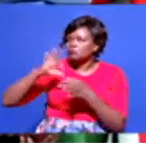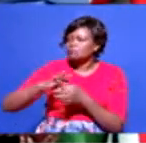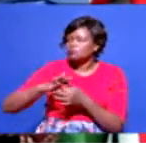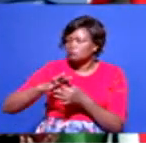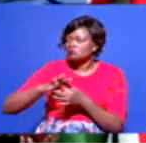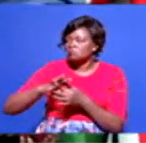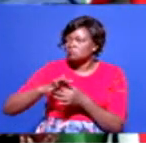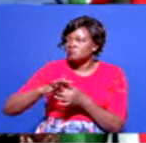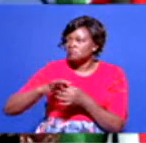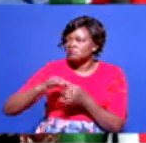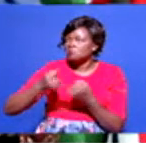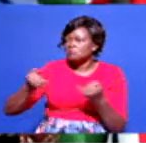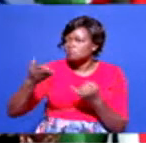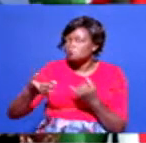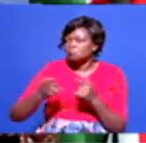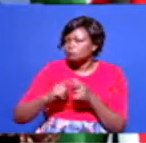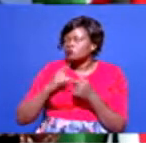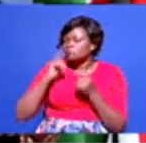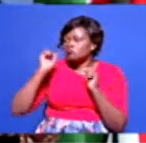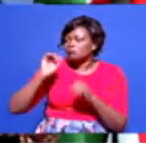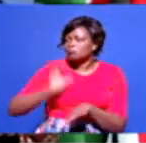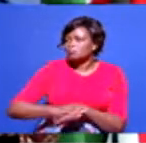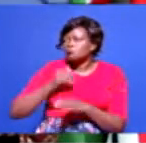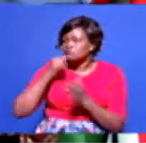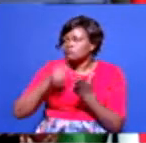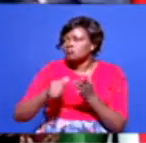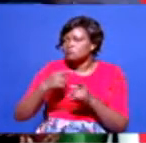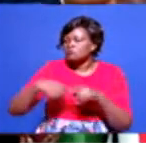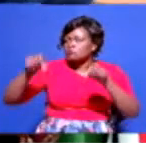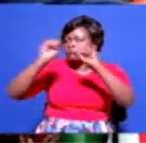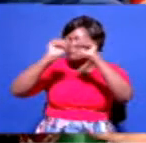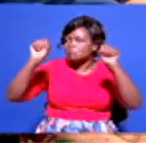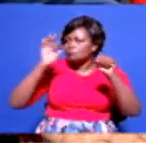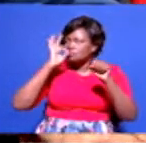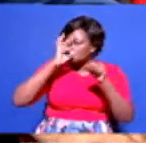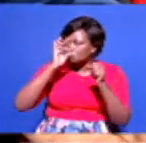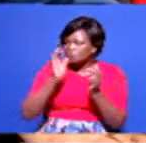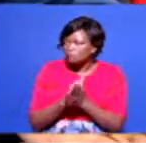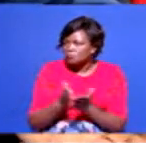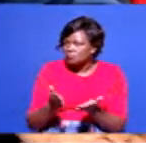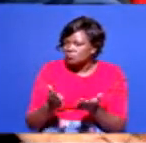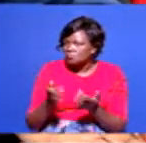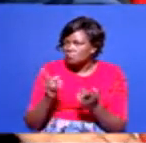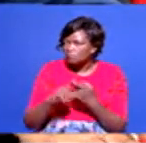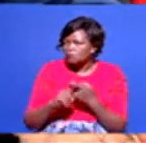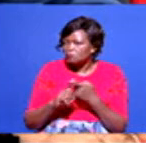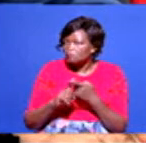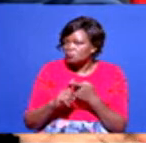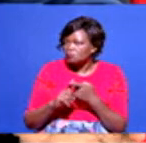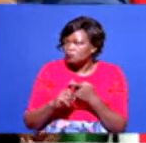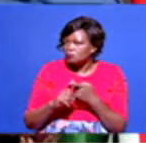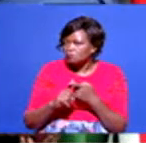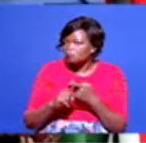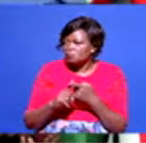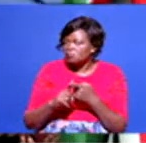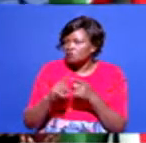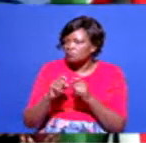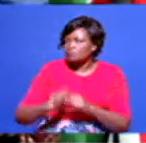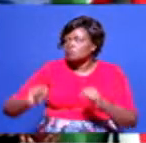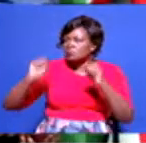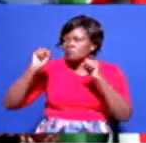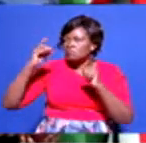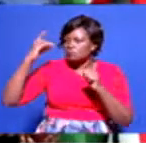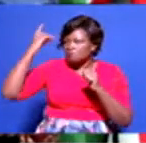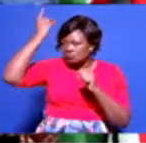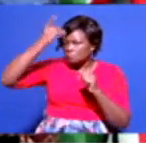here? And he said, if you can get a letter from President Kibaki and to the ruler of Dubai, then we